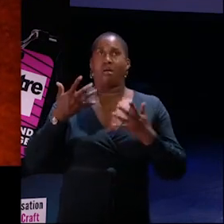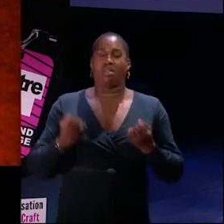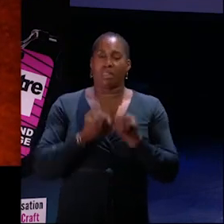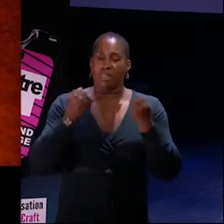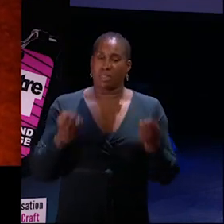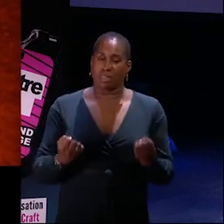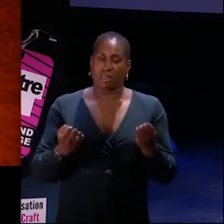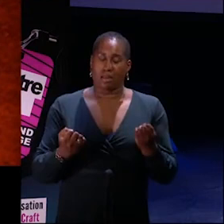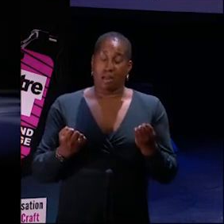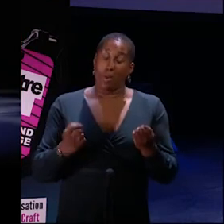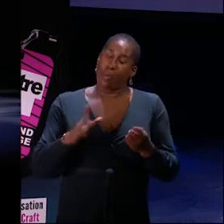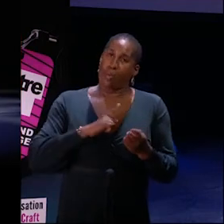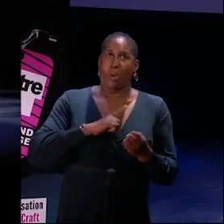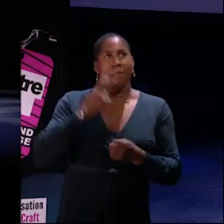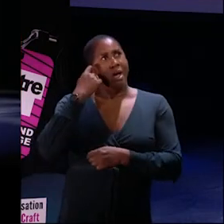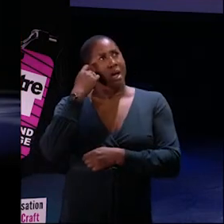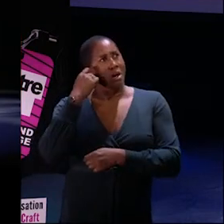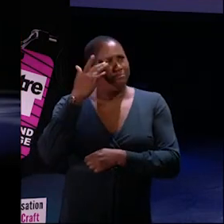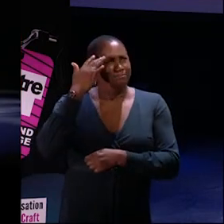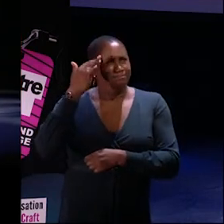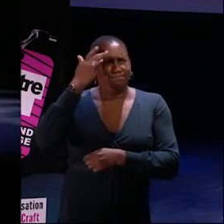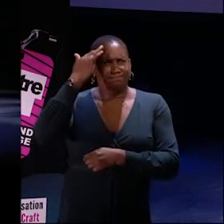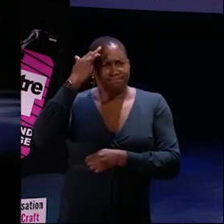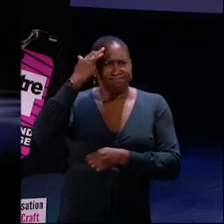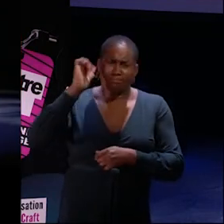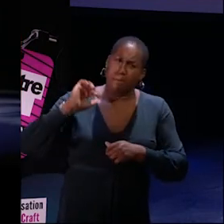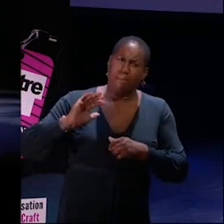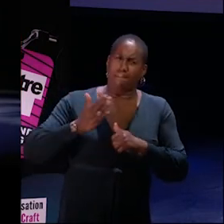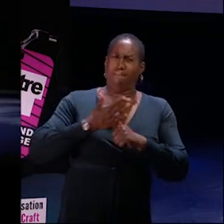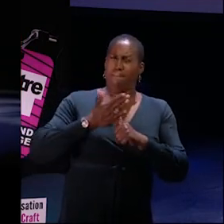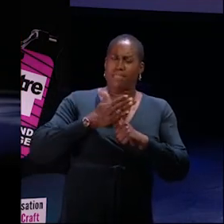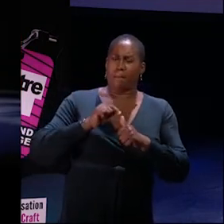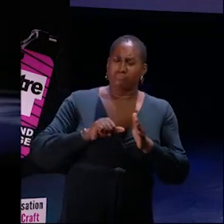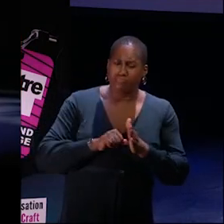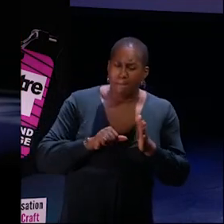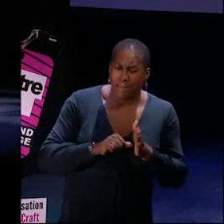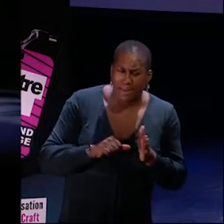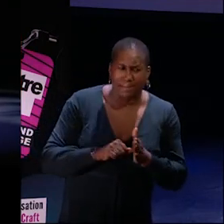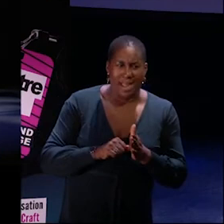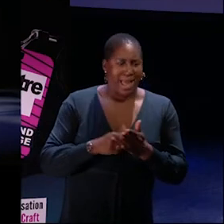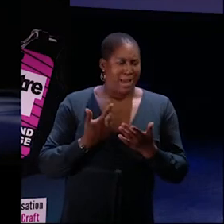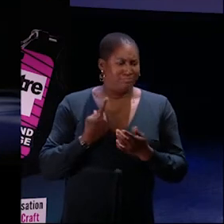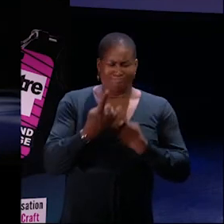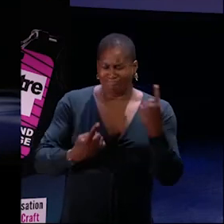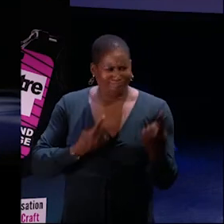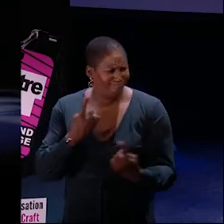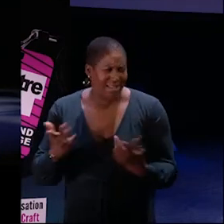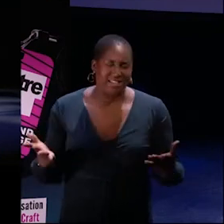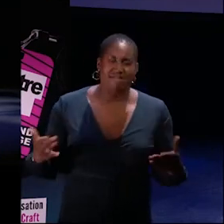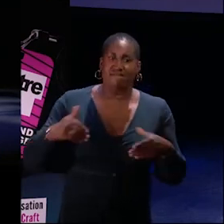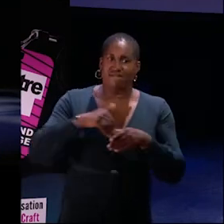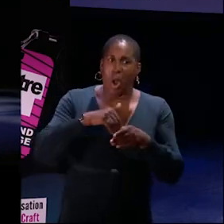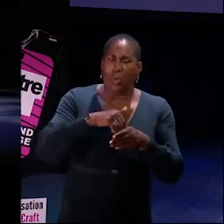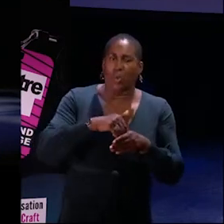the roots of the problem, what we need to do to change it, and how we need to think about everybody, again, as you're saying, everybody who's involved in this, where